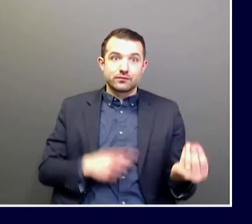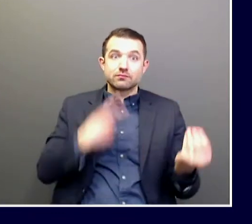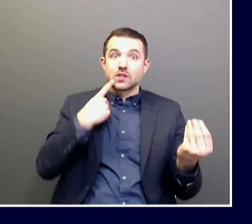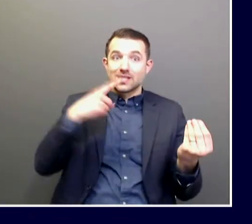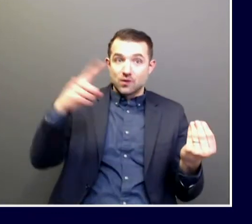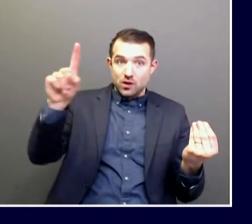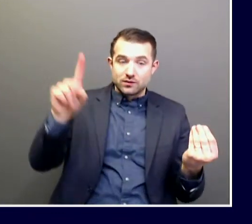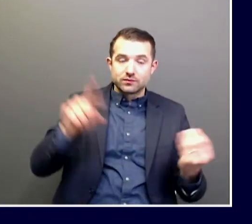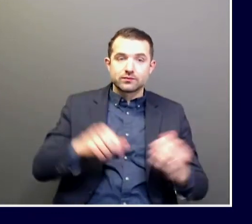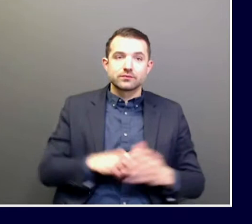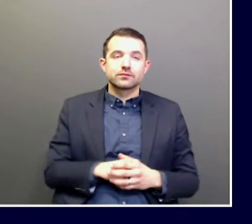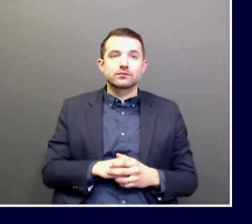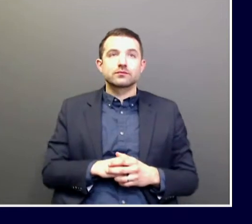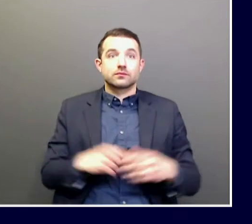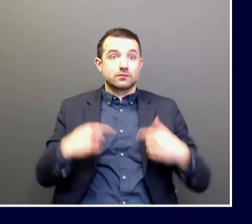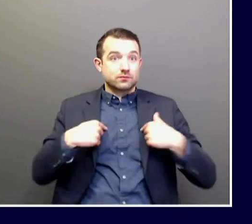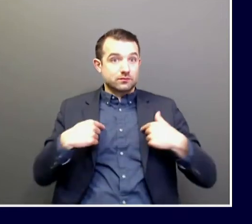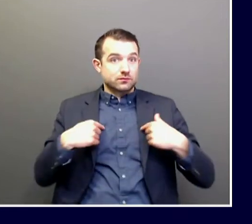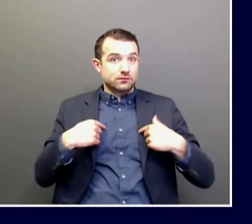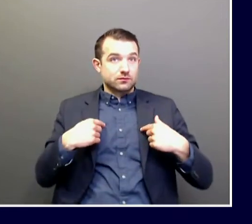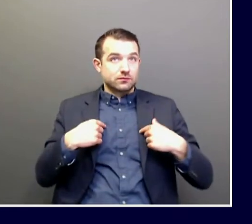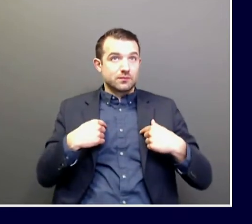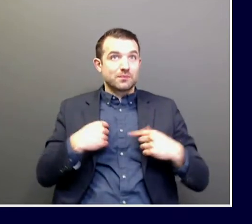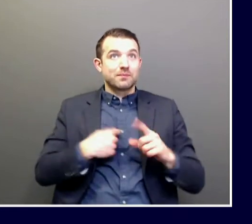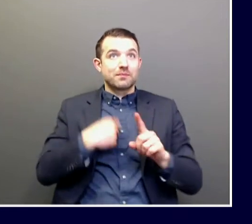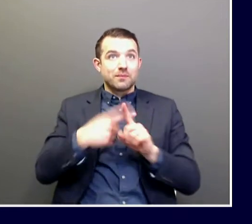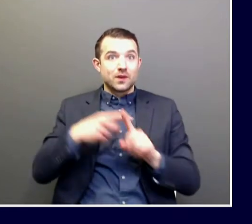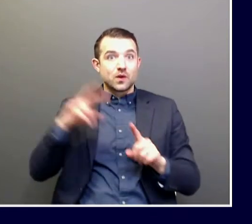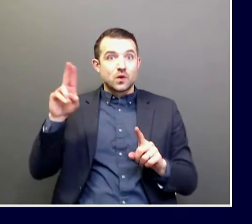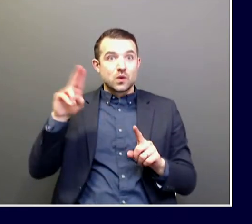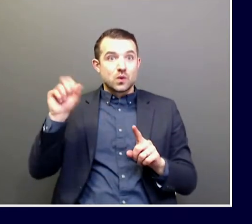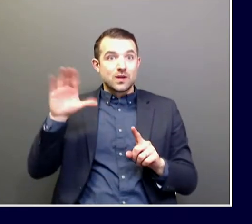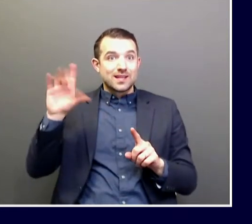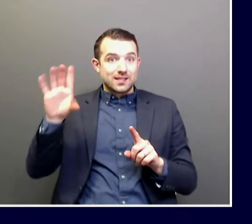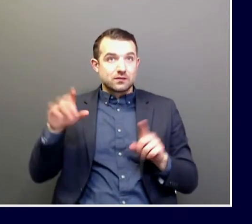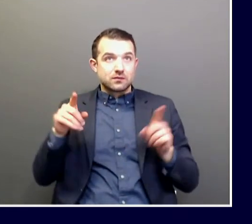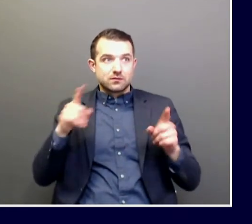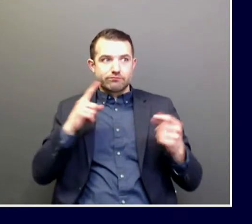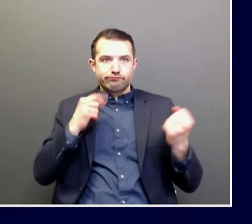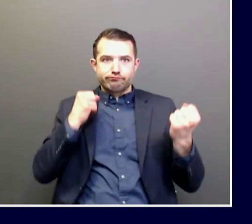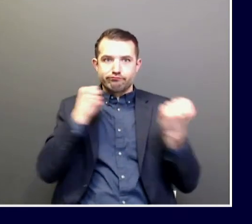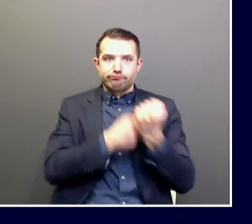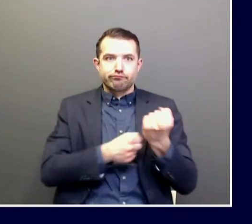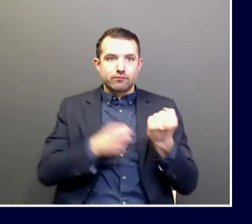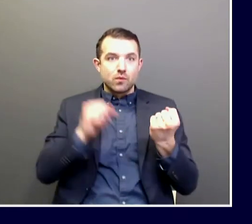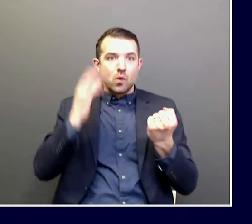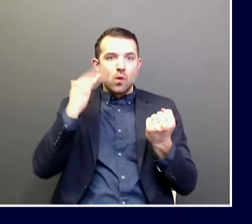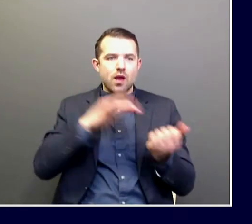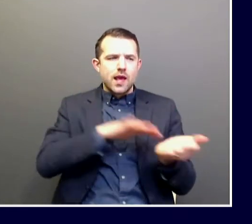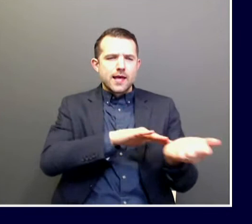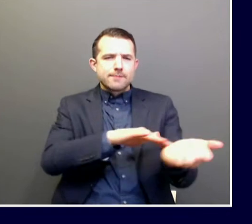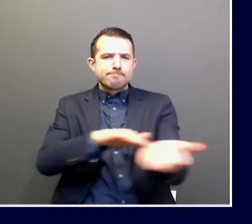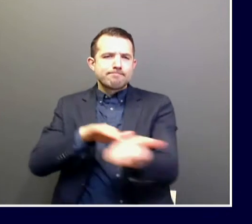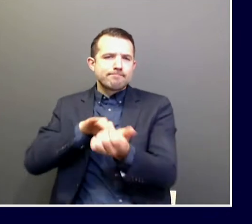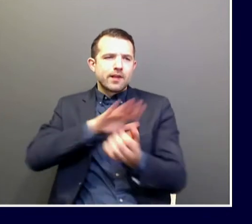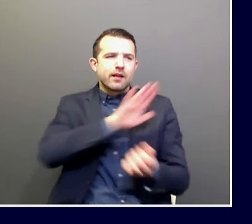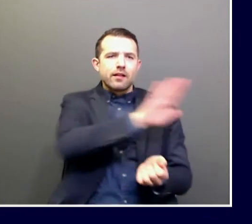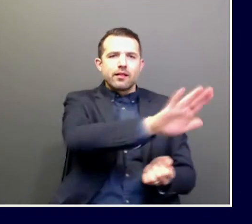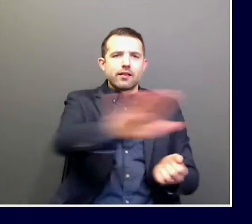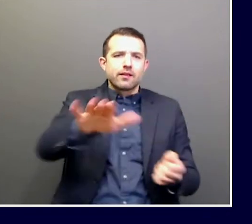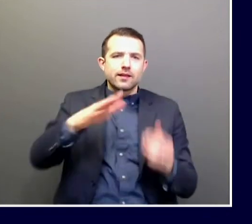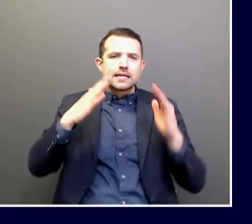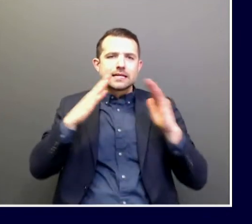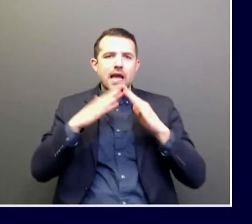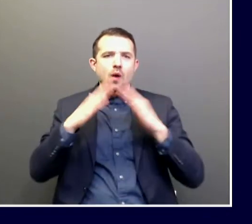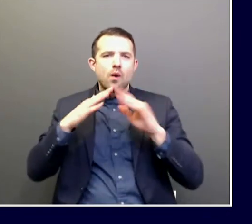US CDC has also endorsed this method to get a scan of what's happening at the population level. Indeed,